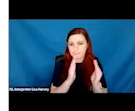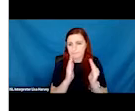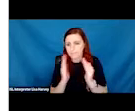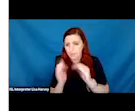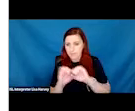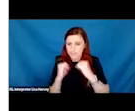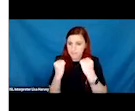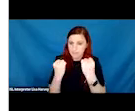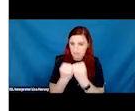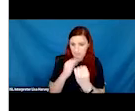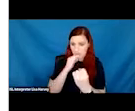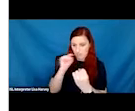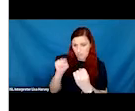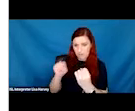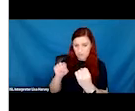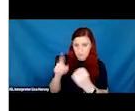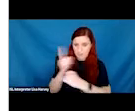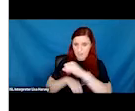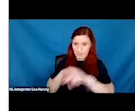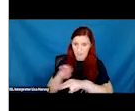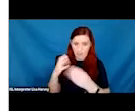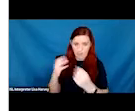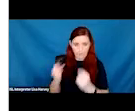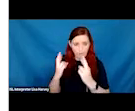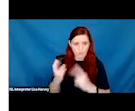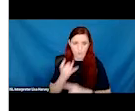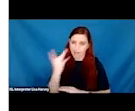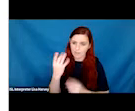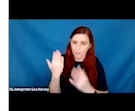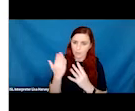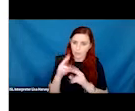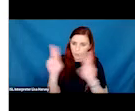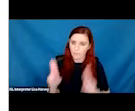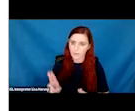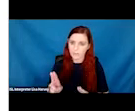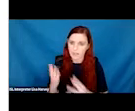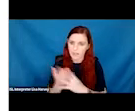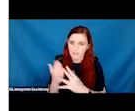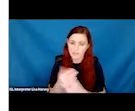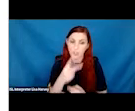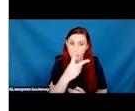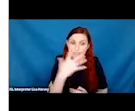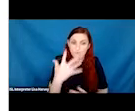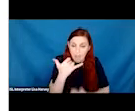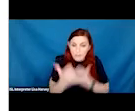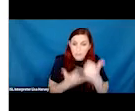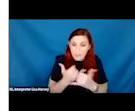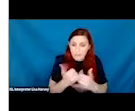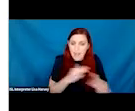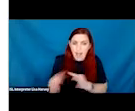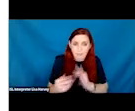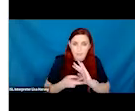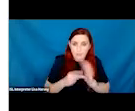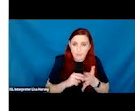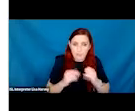people will have the right to expect universal access. 25 years after a statute for equality, we finally have